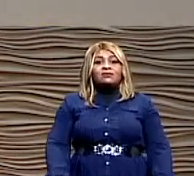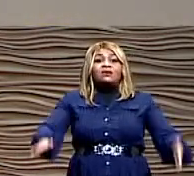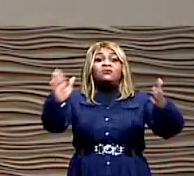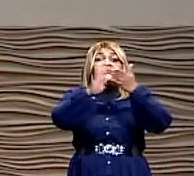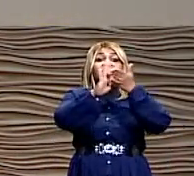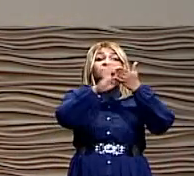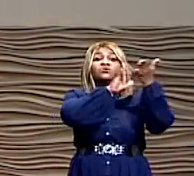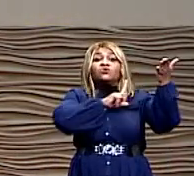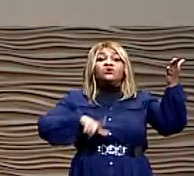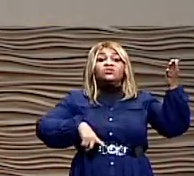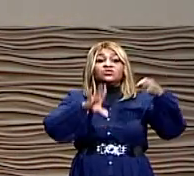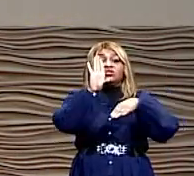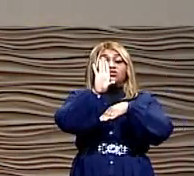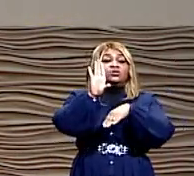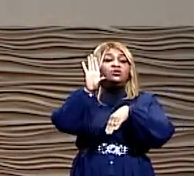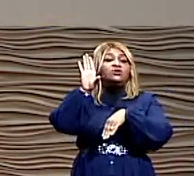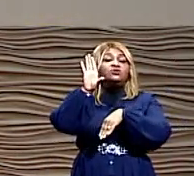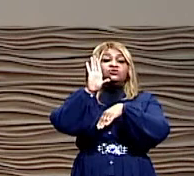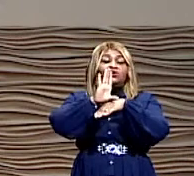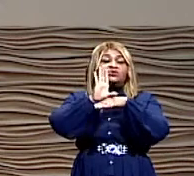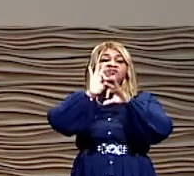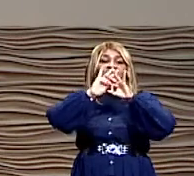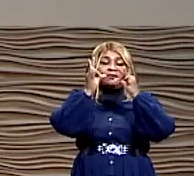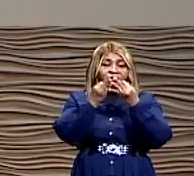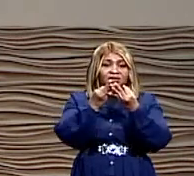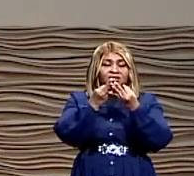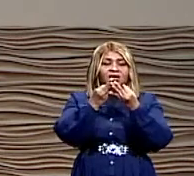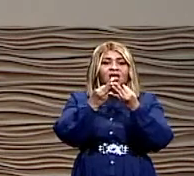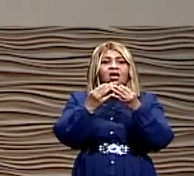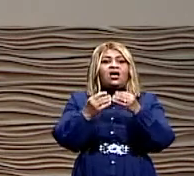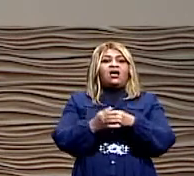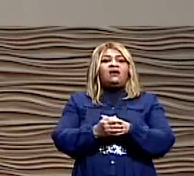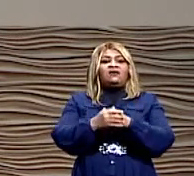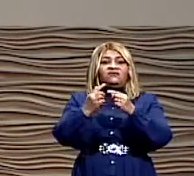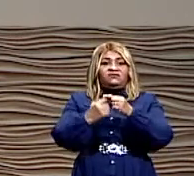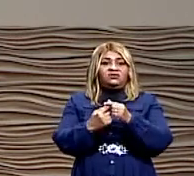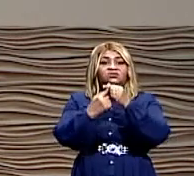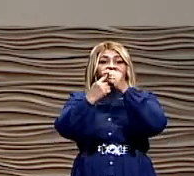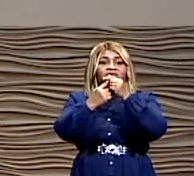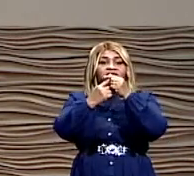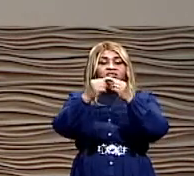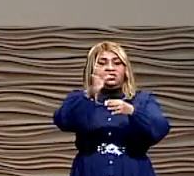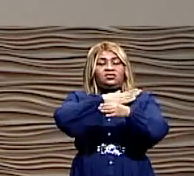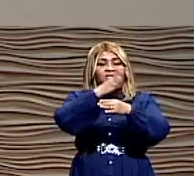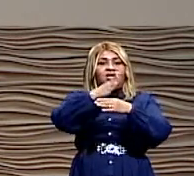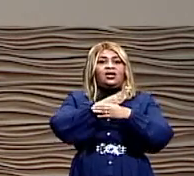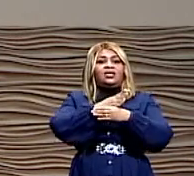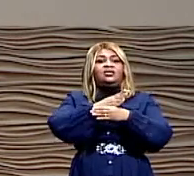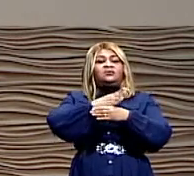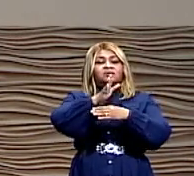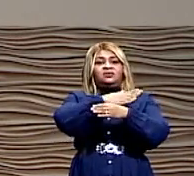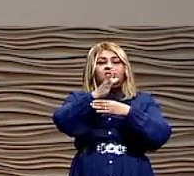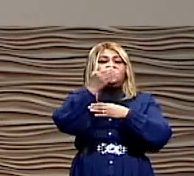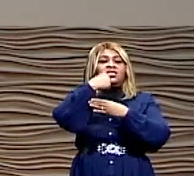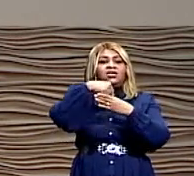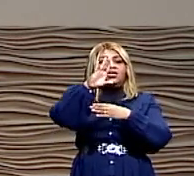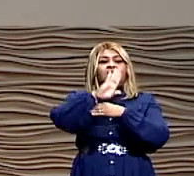Praise the Lord, church family. Our guest soloist this morning has performed as a soloist in